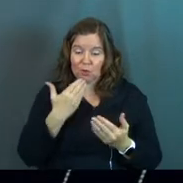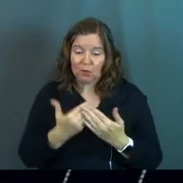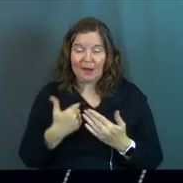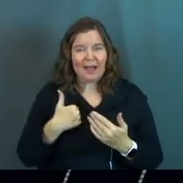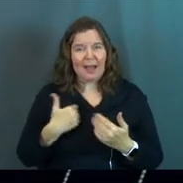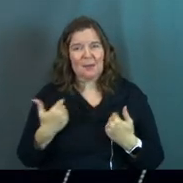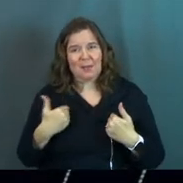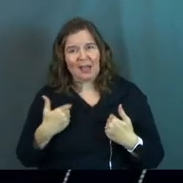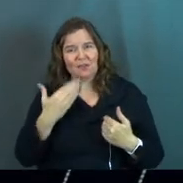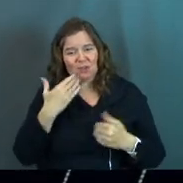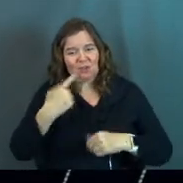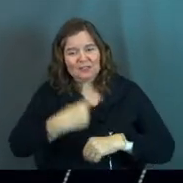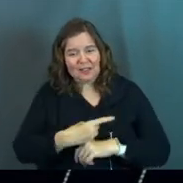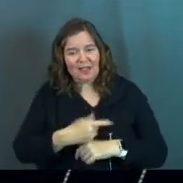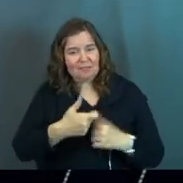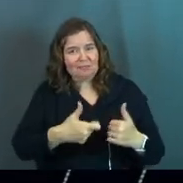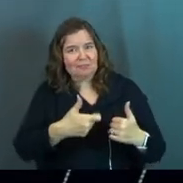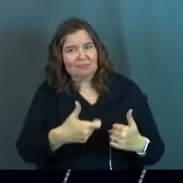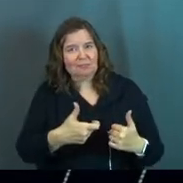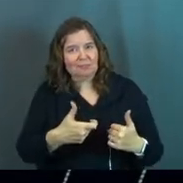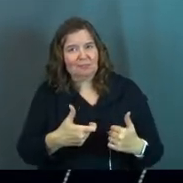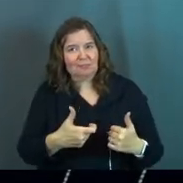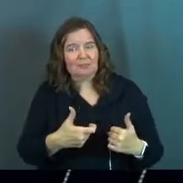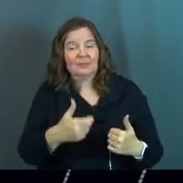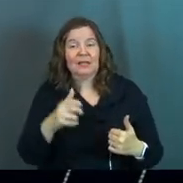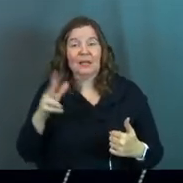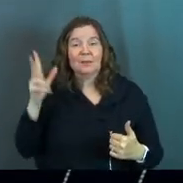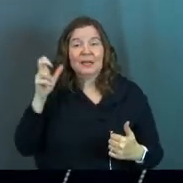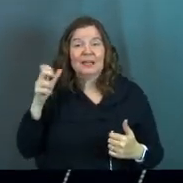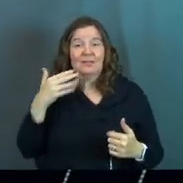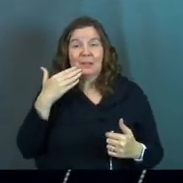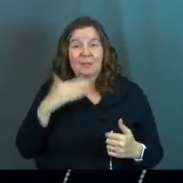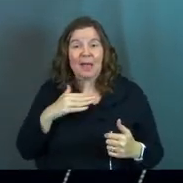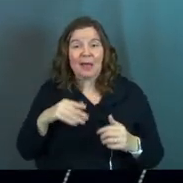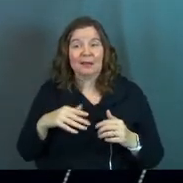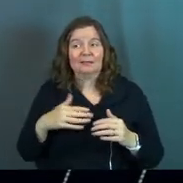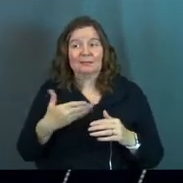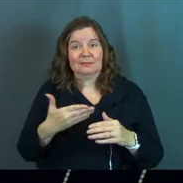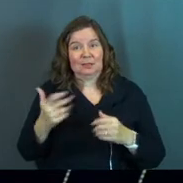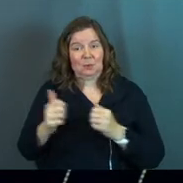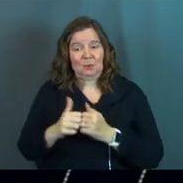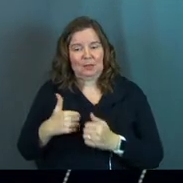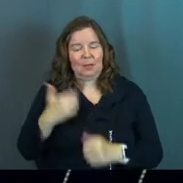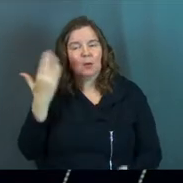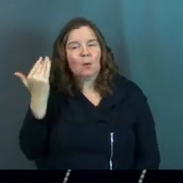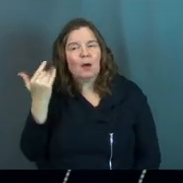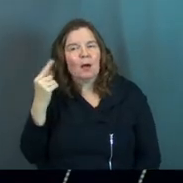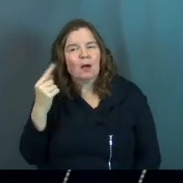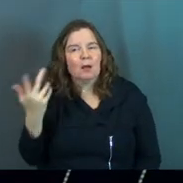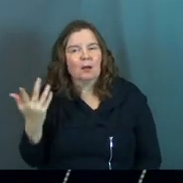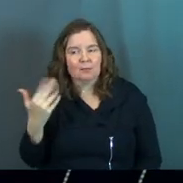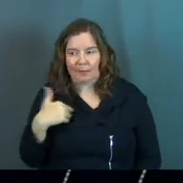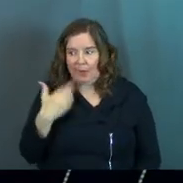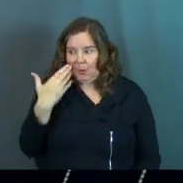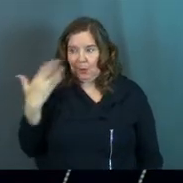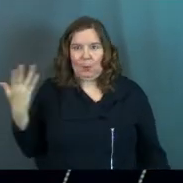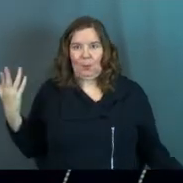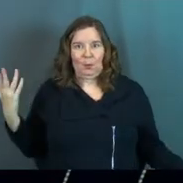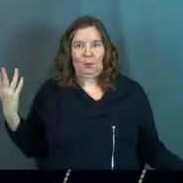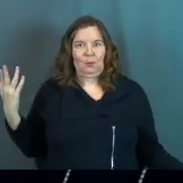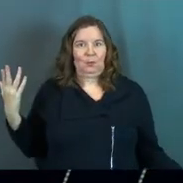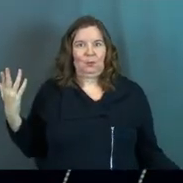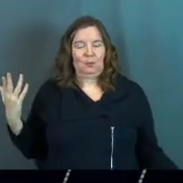thing, I'm having a good day. Evil is right there with me. Why? I don't know.